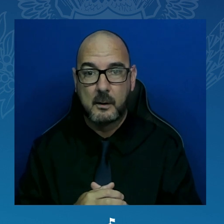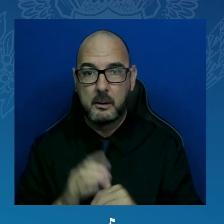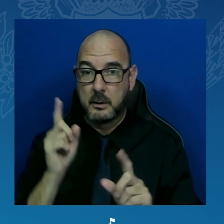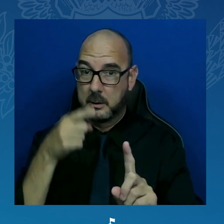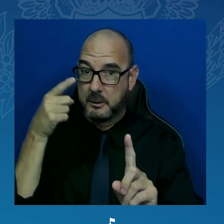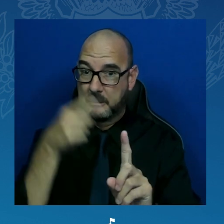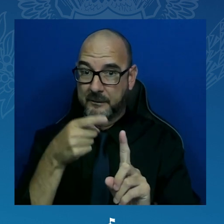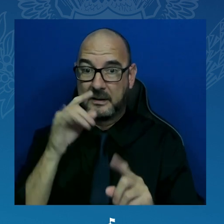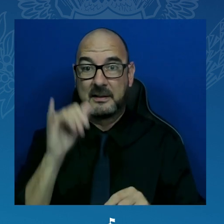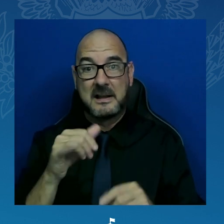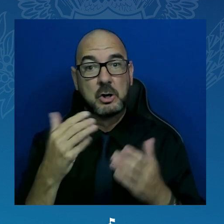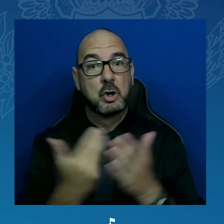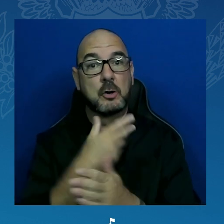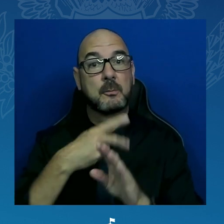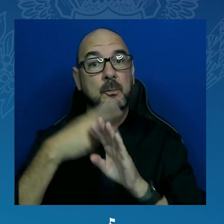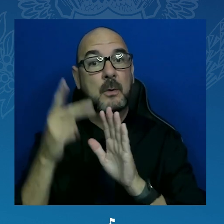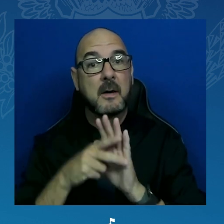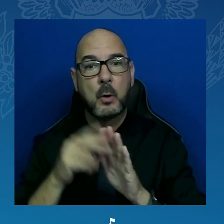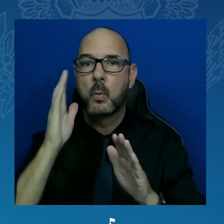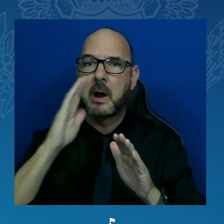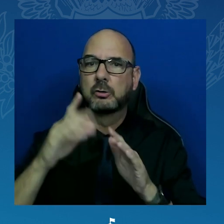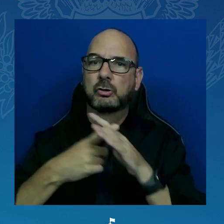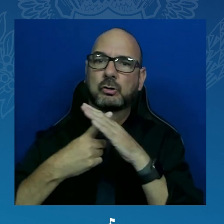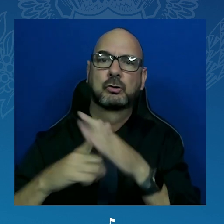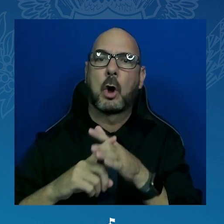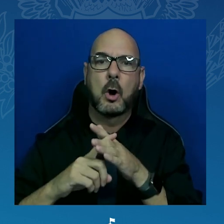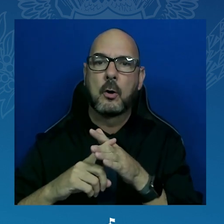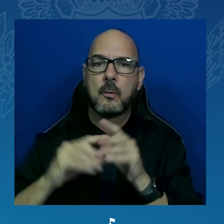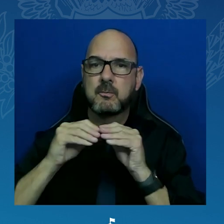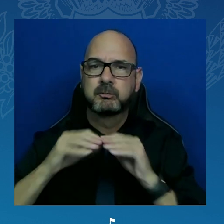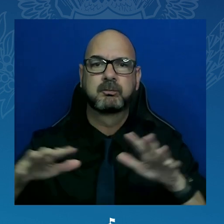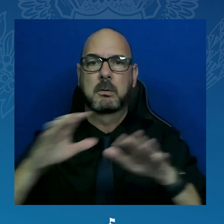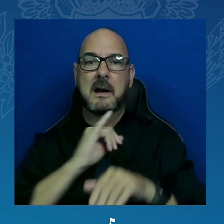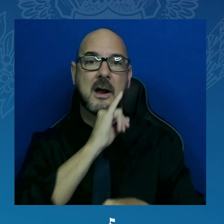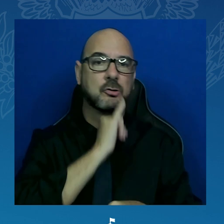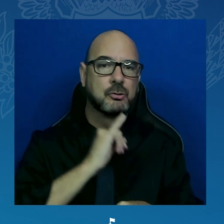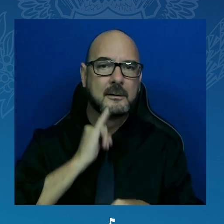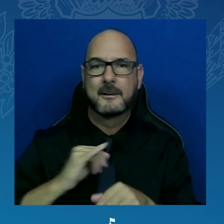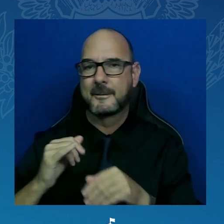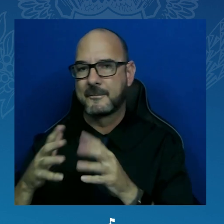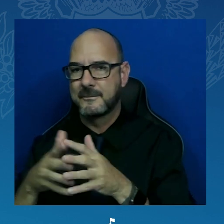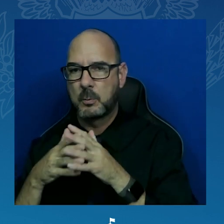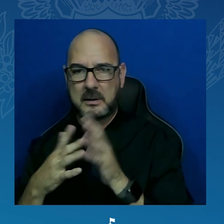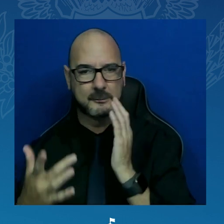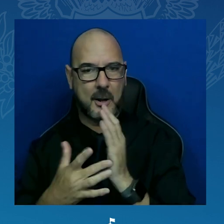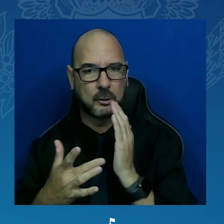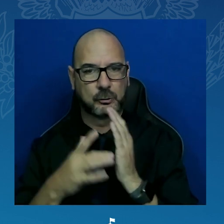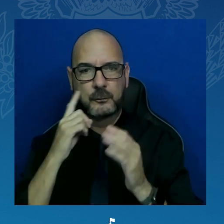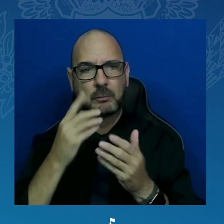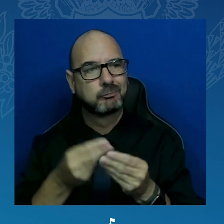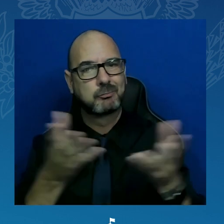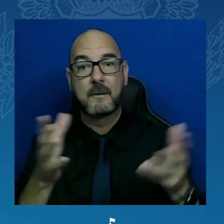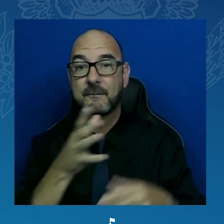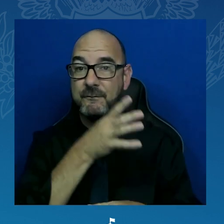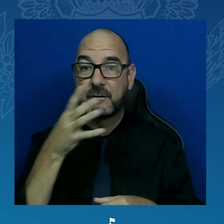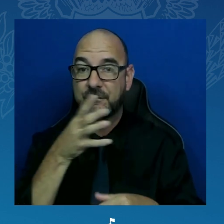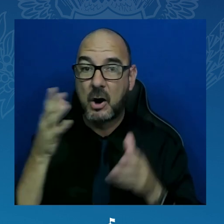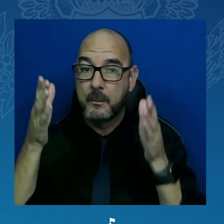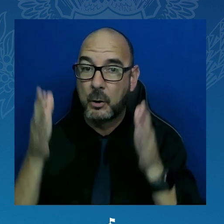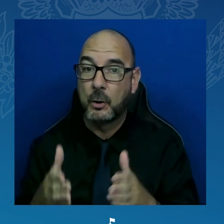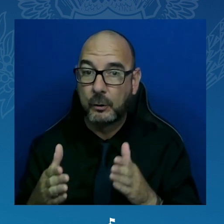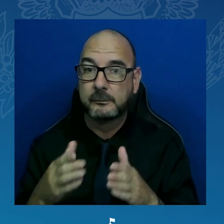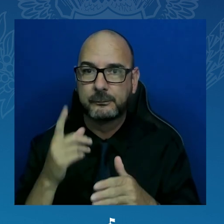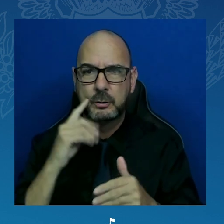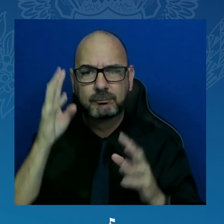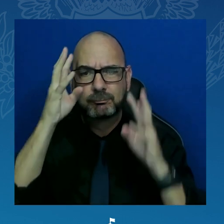Specifically, this new initiative will deploy Israeli and American technology to farmers and innovators. And the type of work that we are talking about